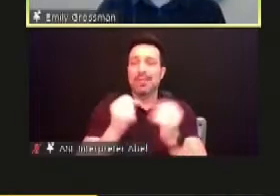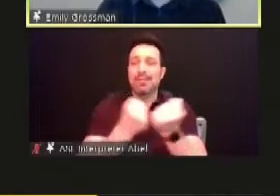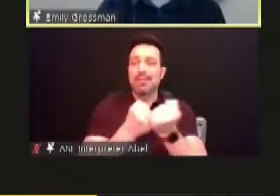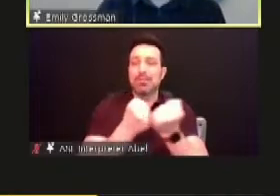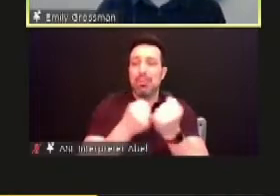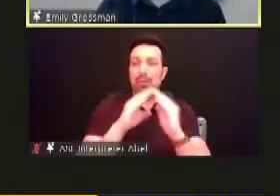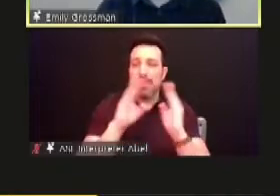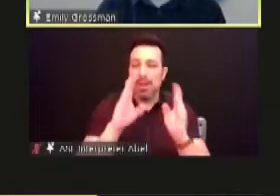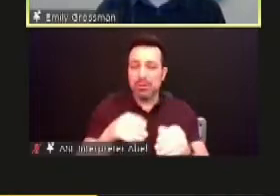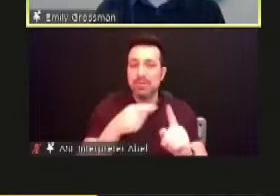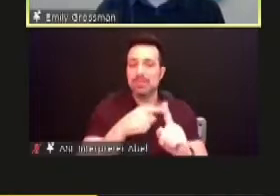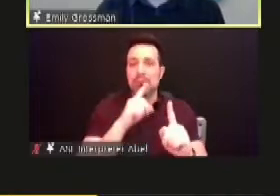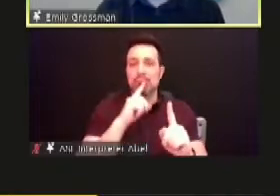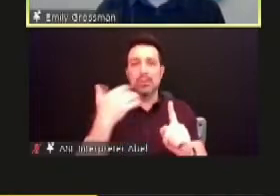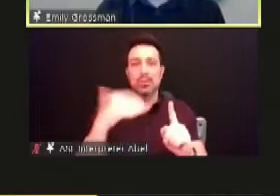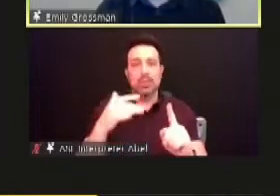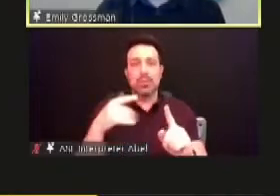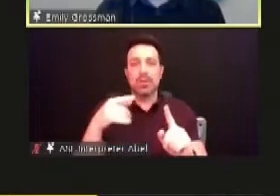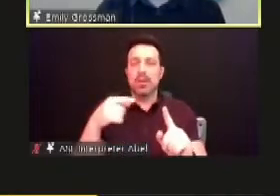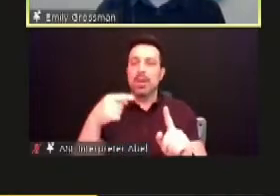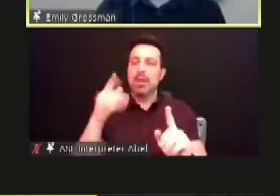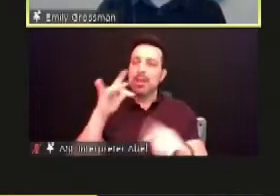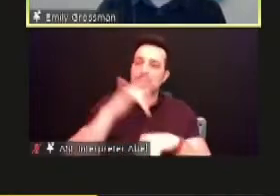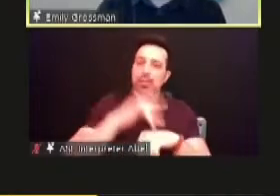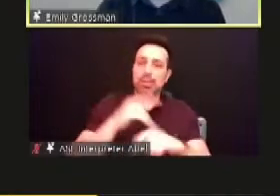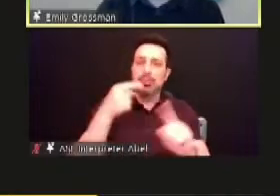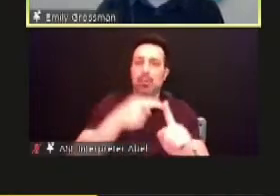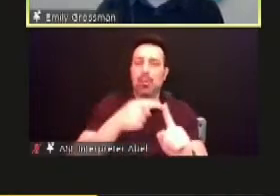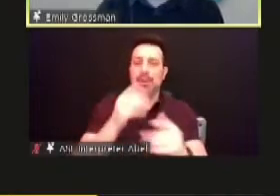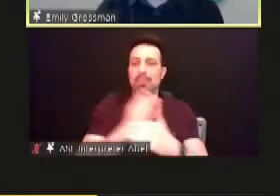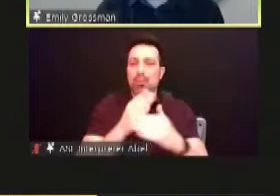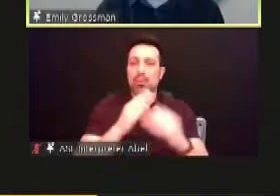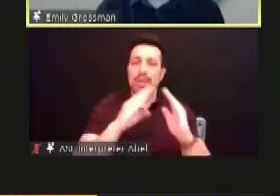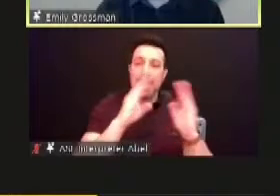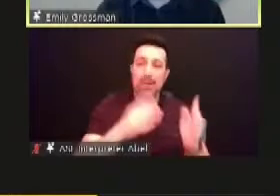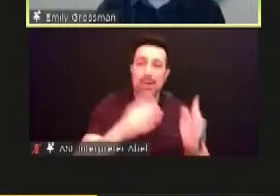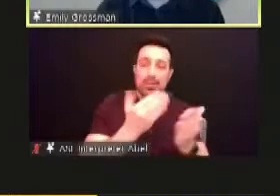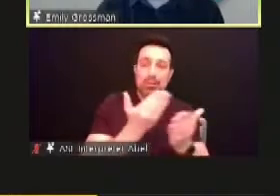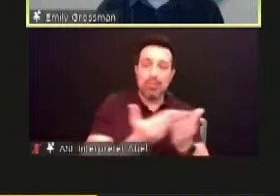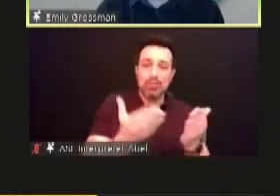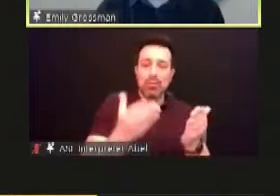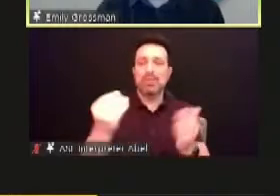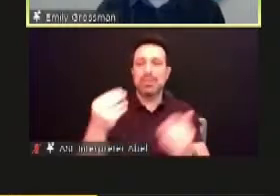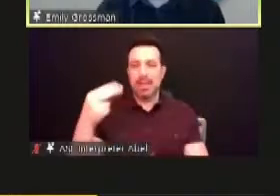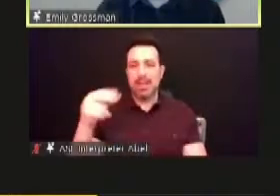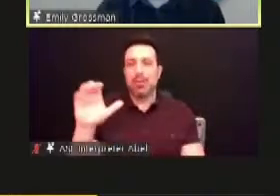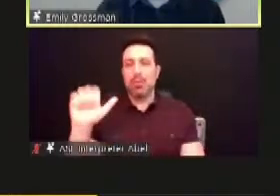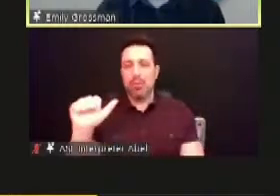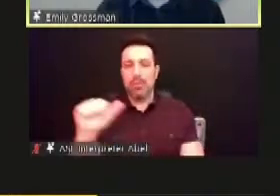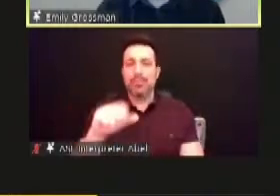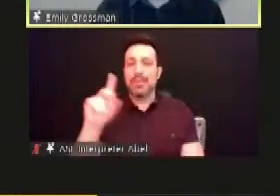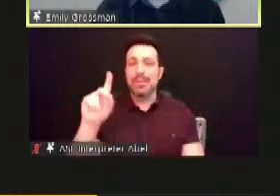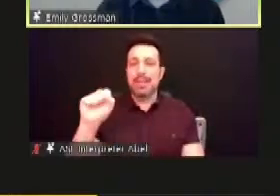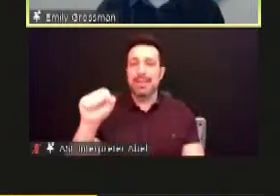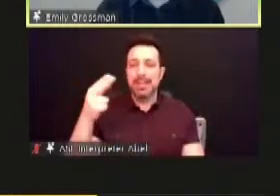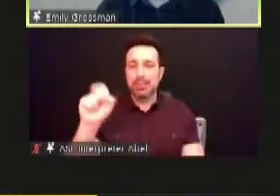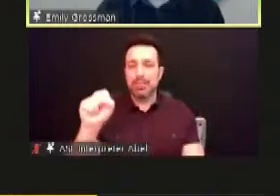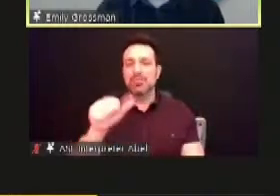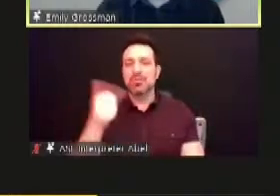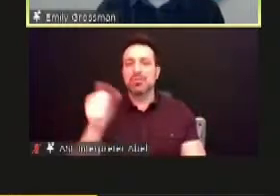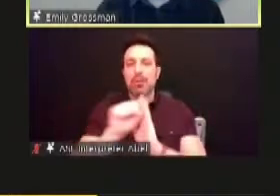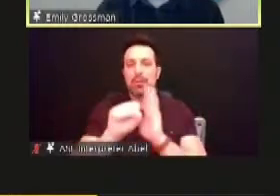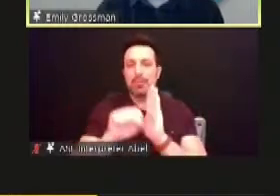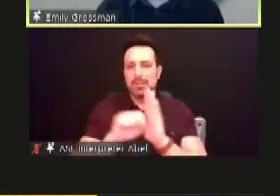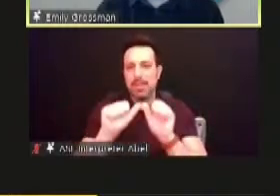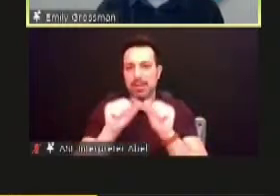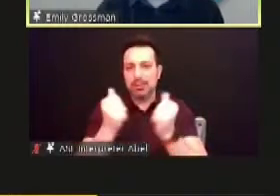has been a real touch point between our housing resources and the Healthcare Authority, DSHS, and other state agencies.